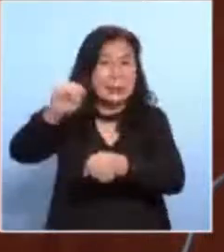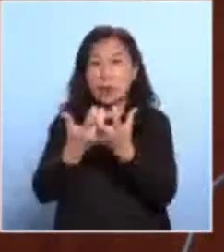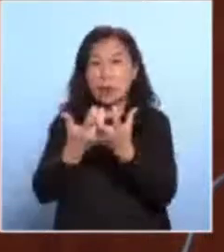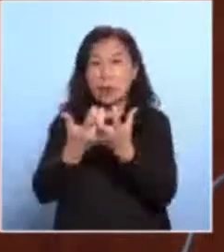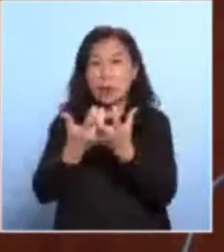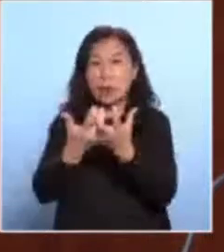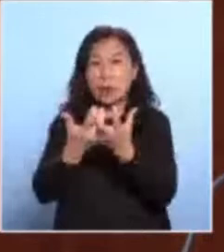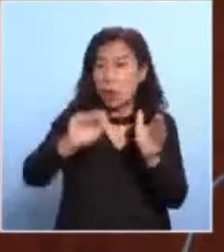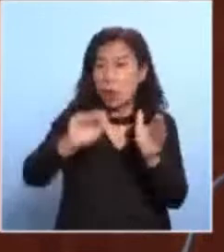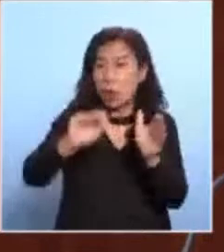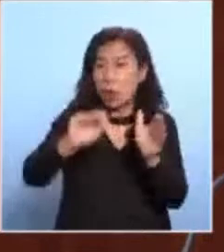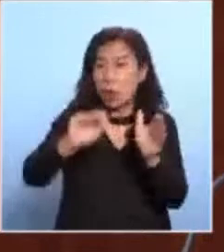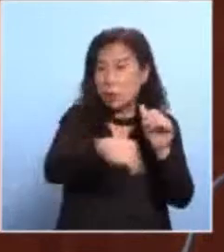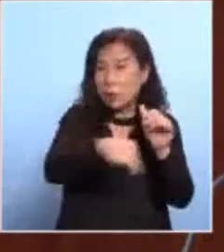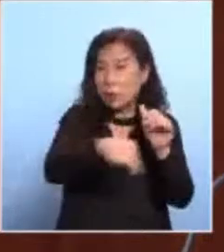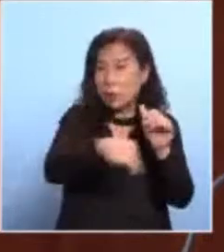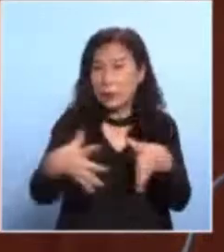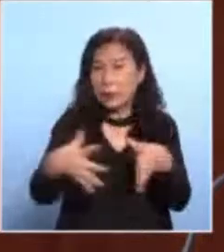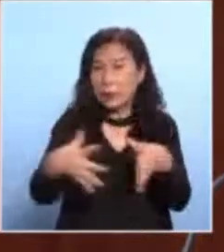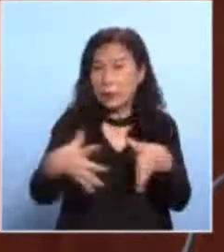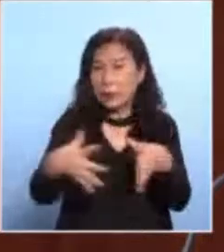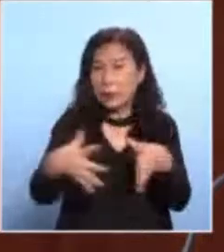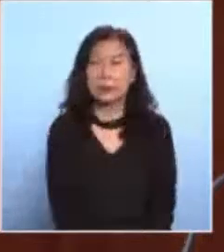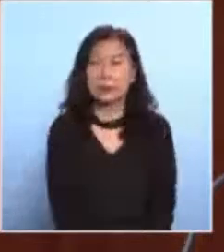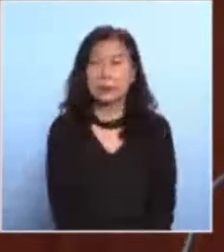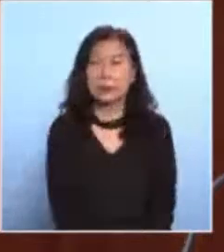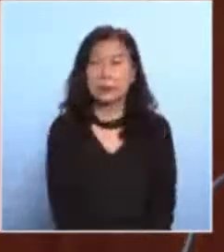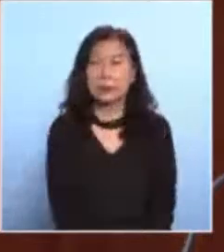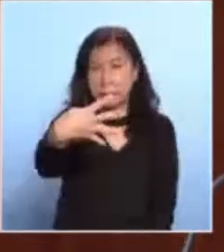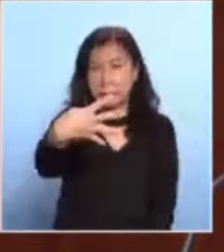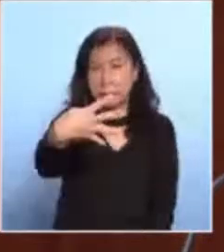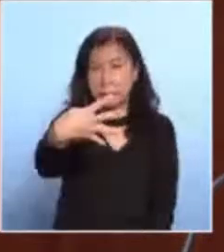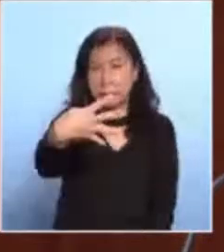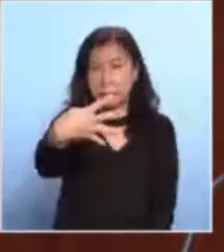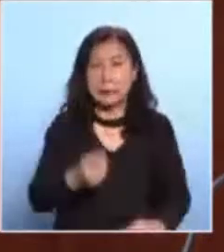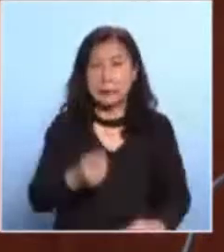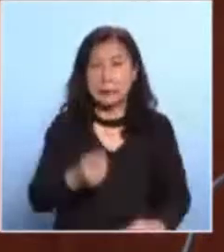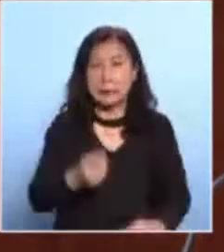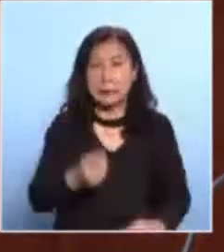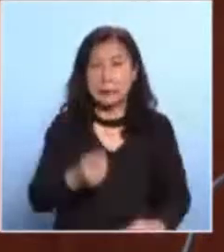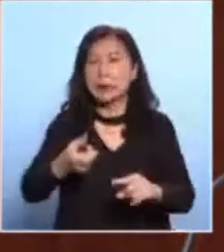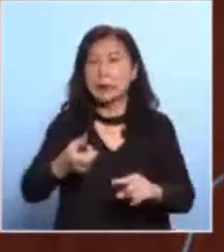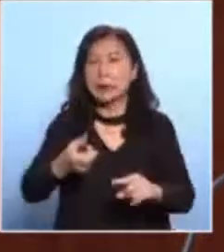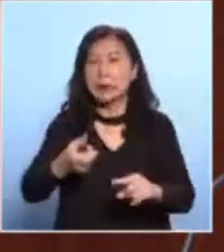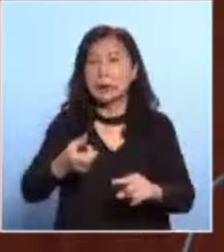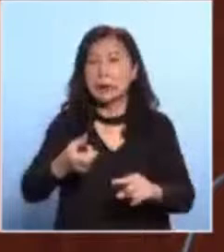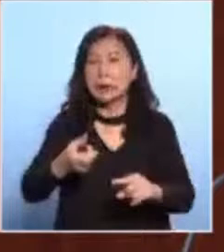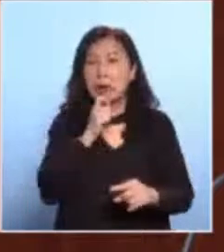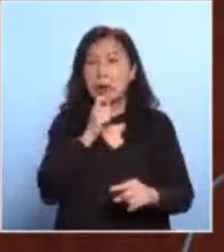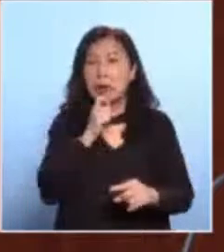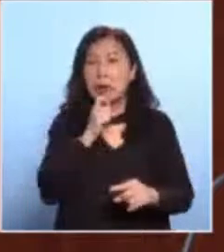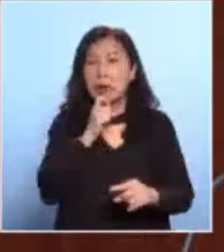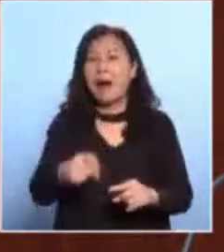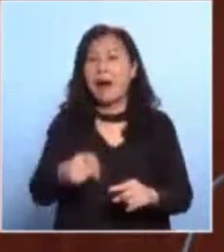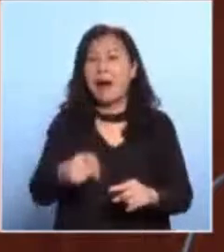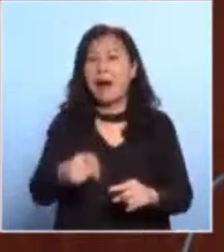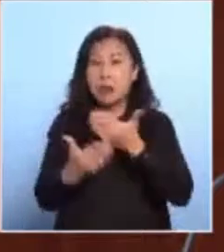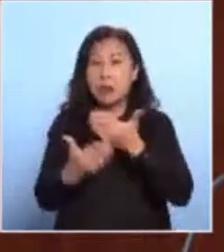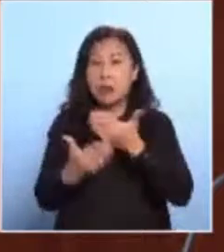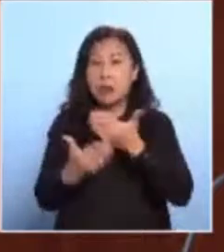project. 4. Optimize the establishment of resource teachers for aided special